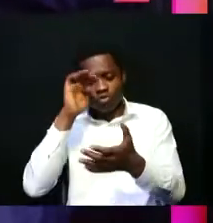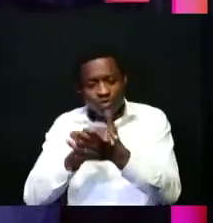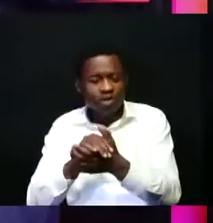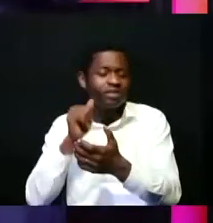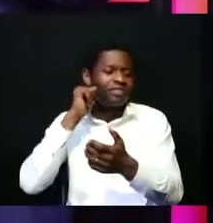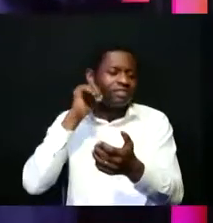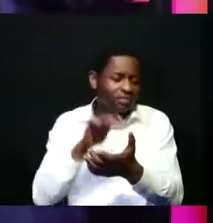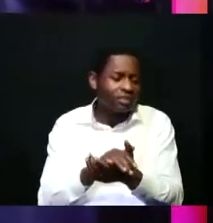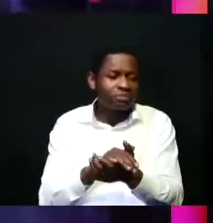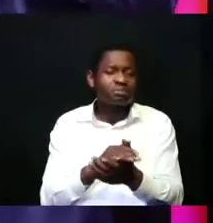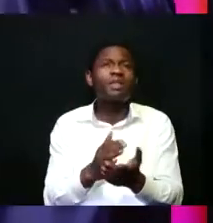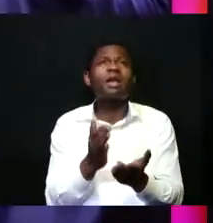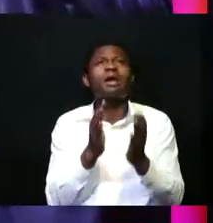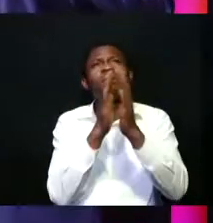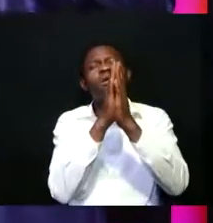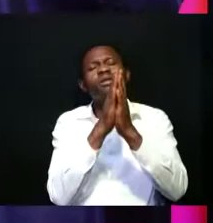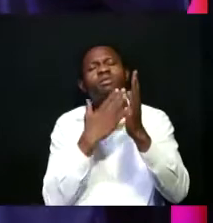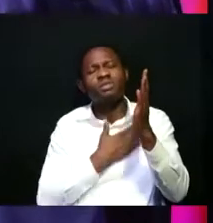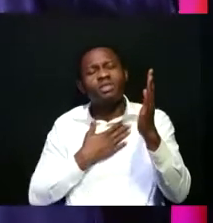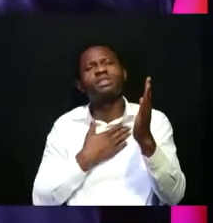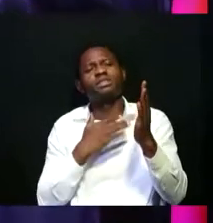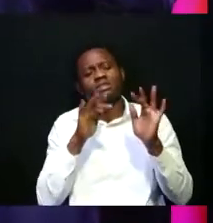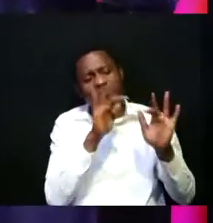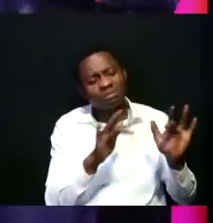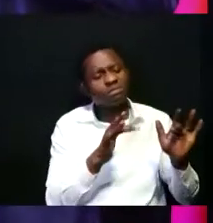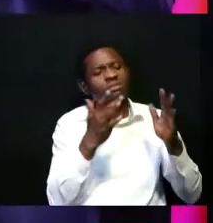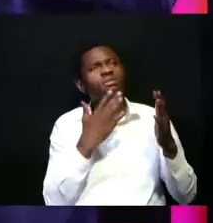God, spare their